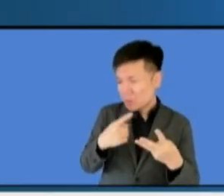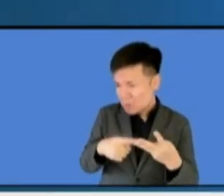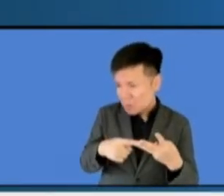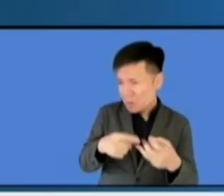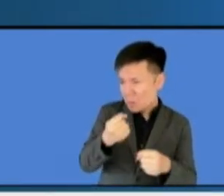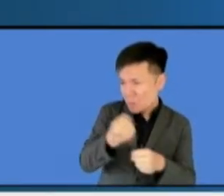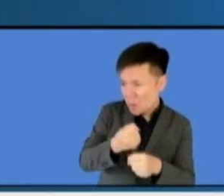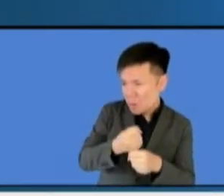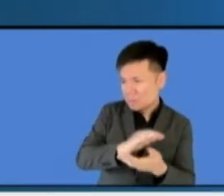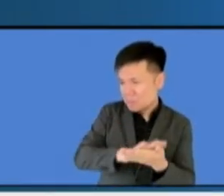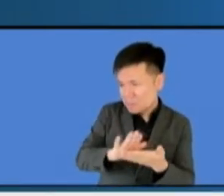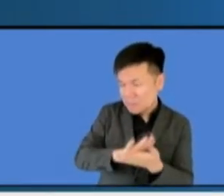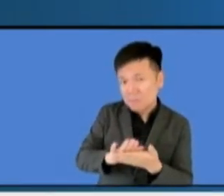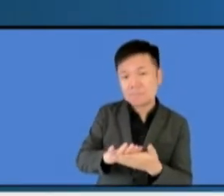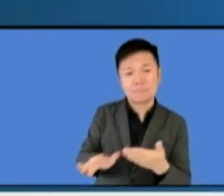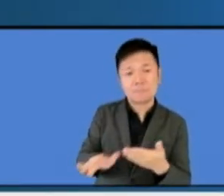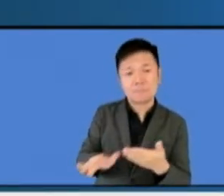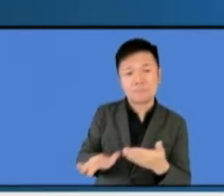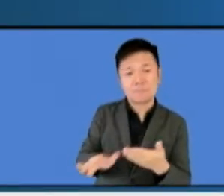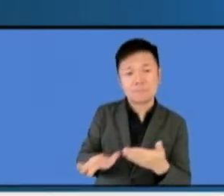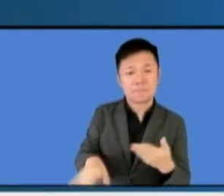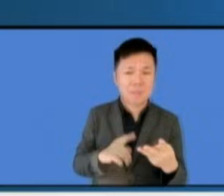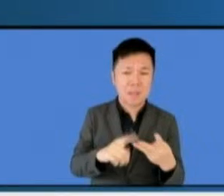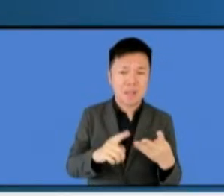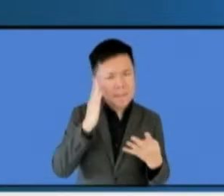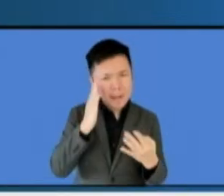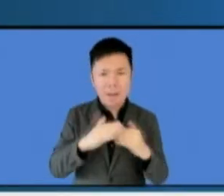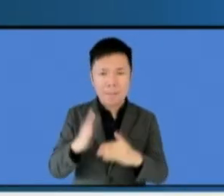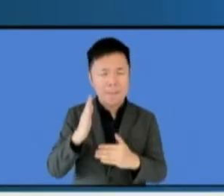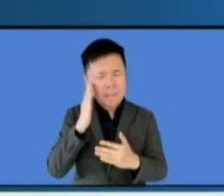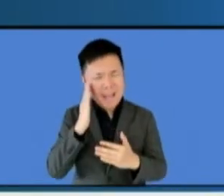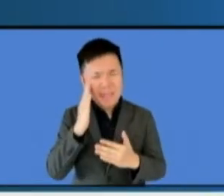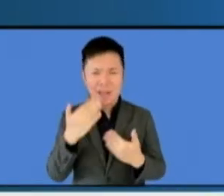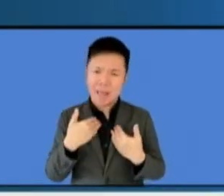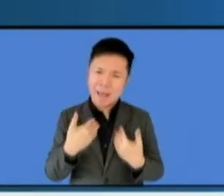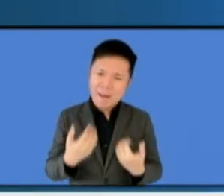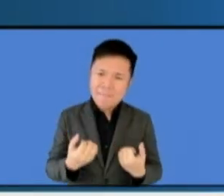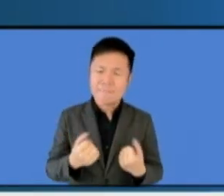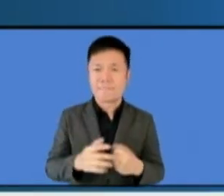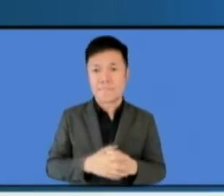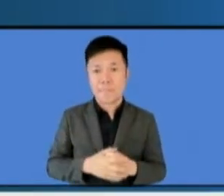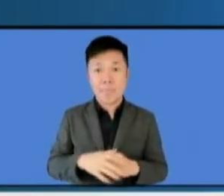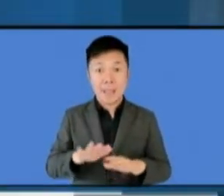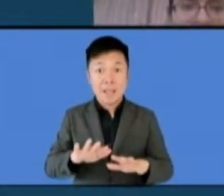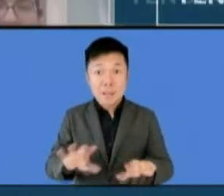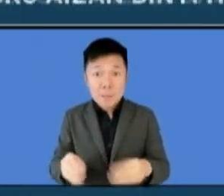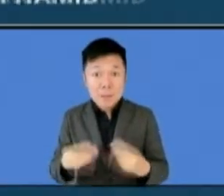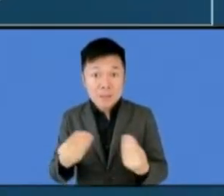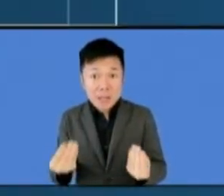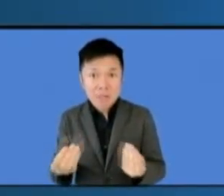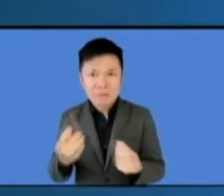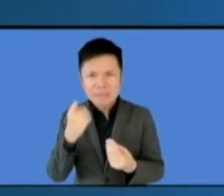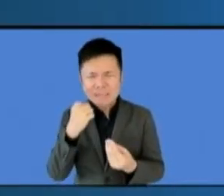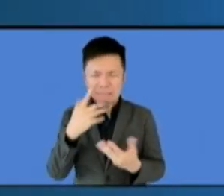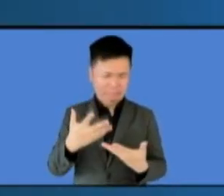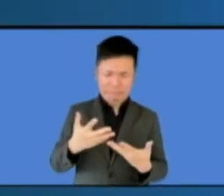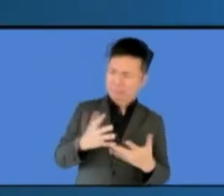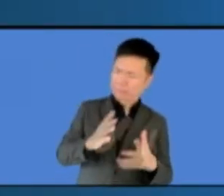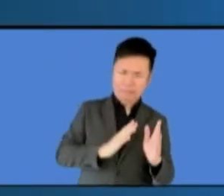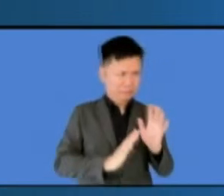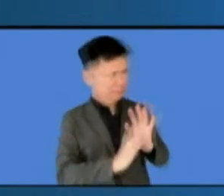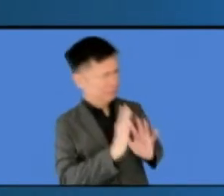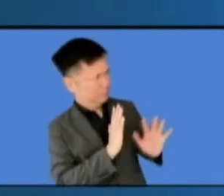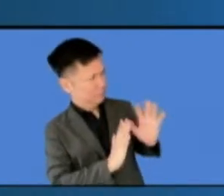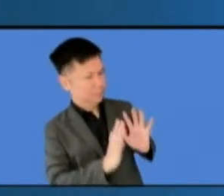housework, and perhaps most importantly, mental health, which the younger generations often challenge. Different generations